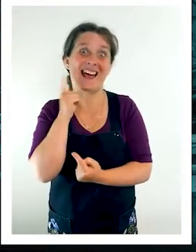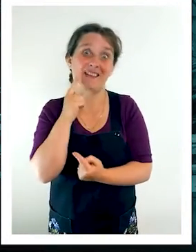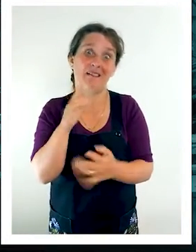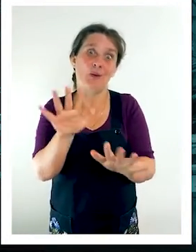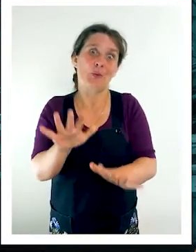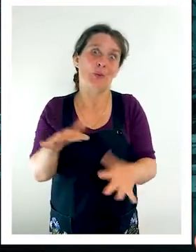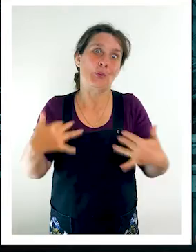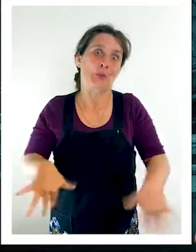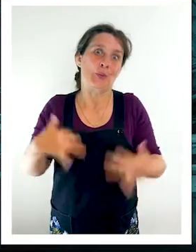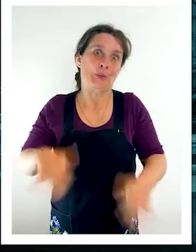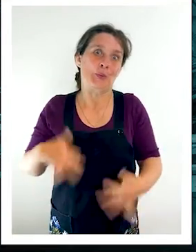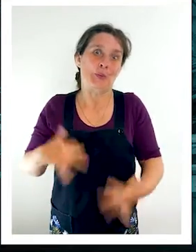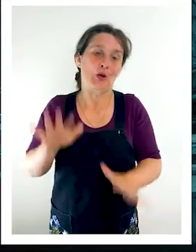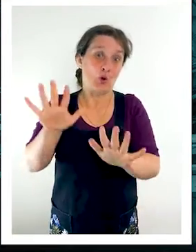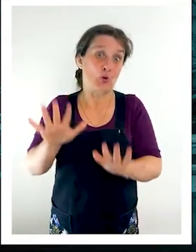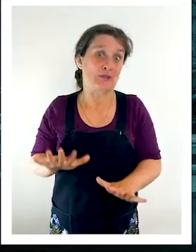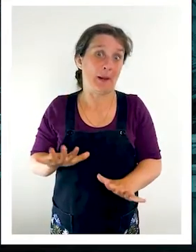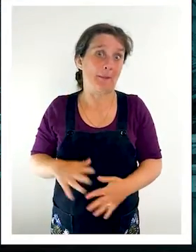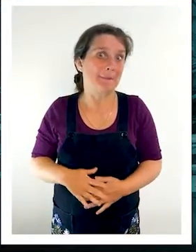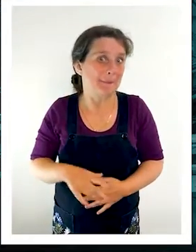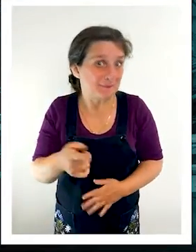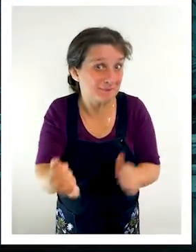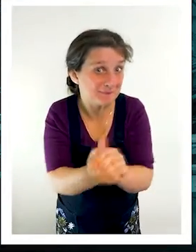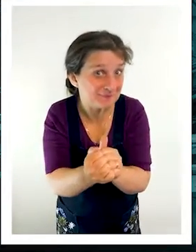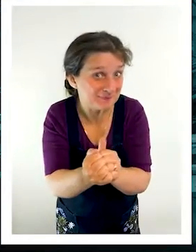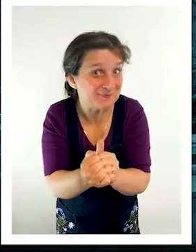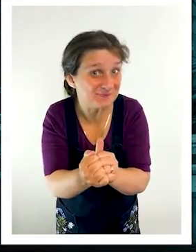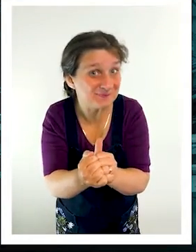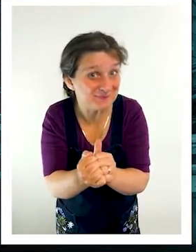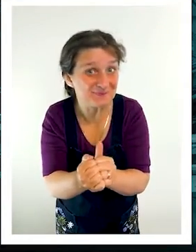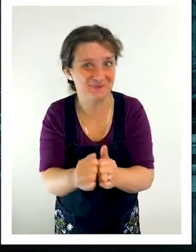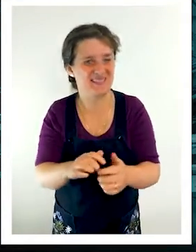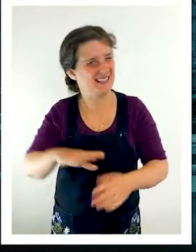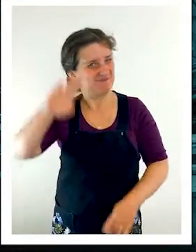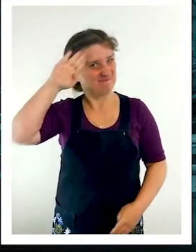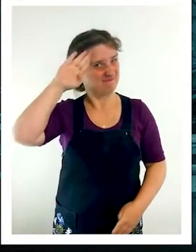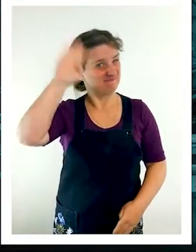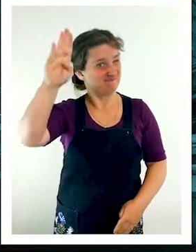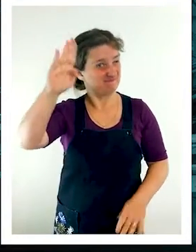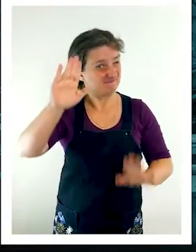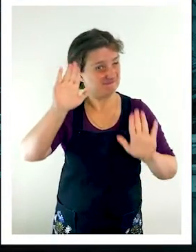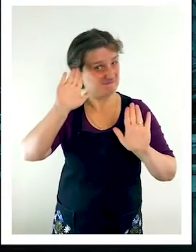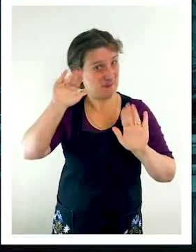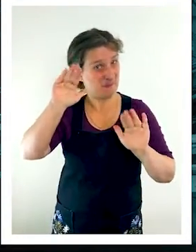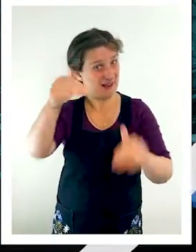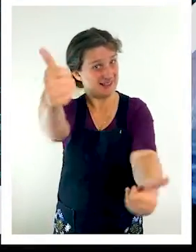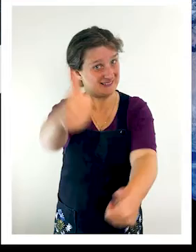awesome. Don't you? Until next time, Space Cadets.